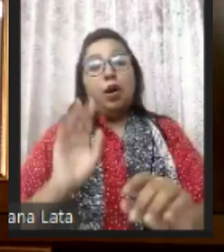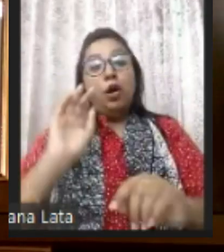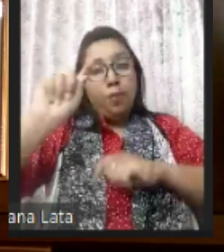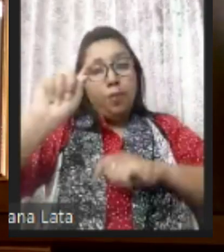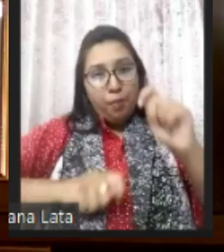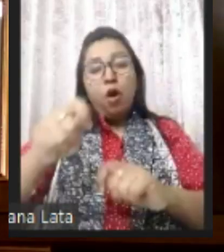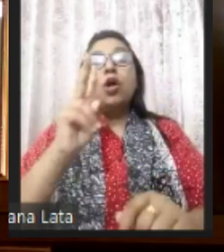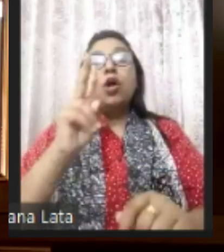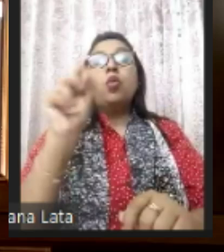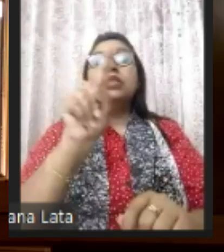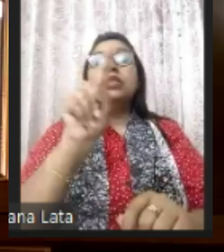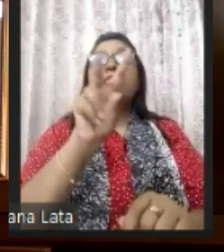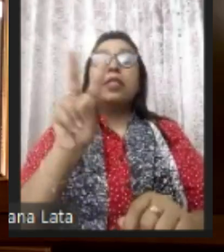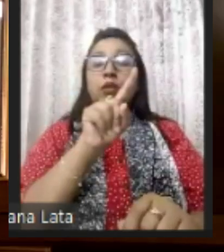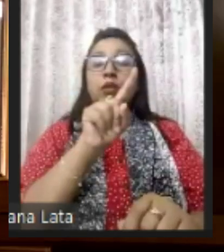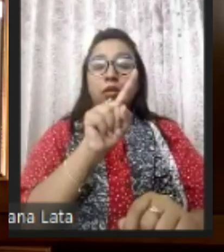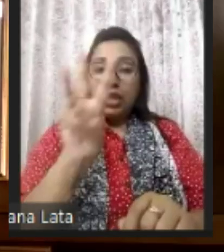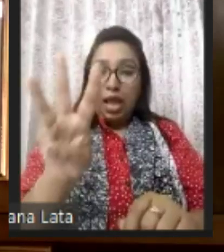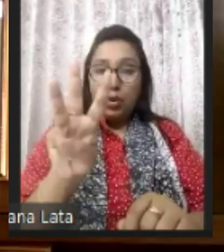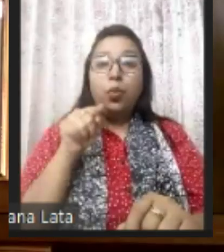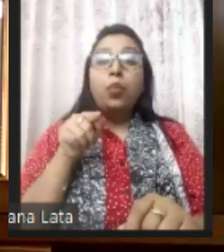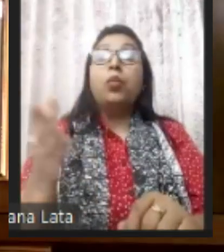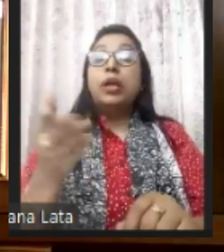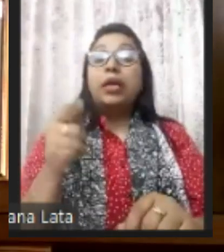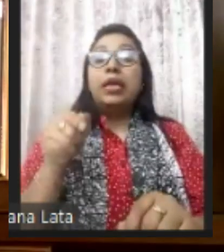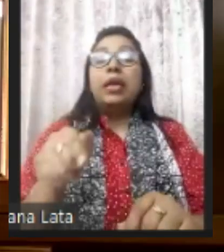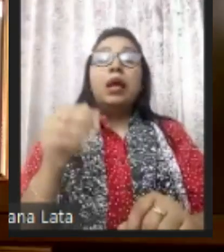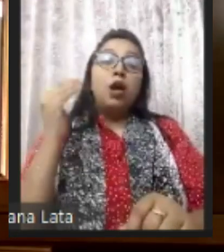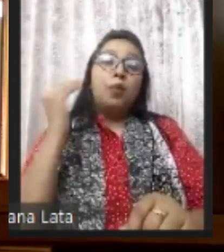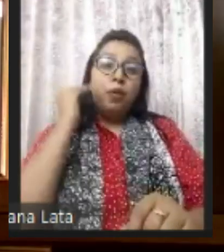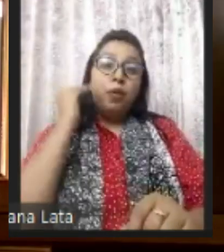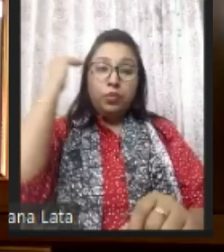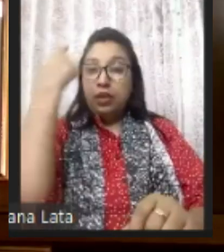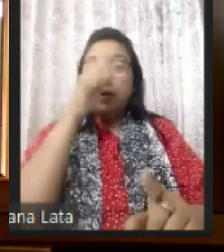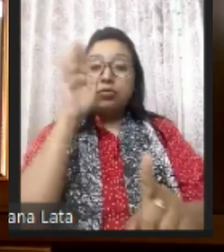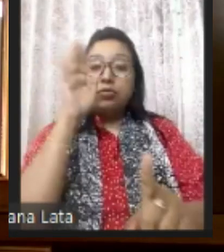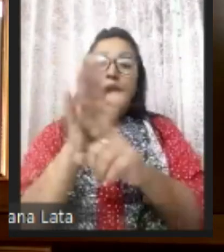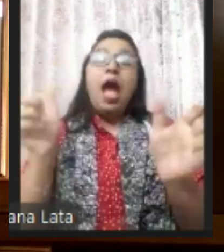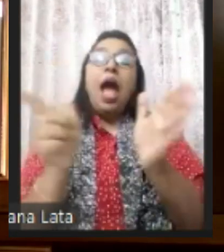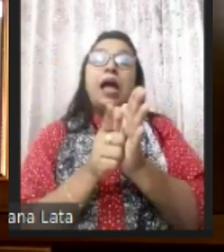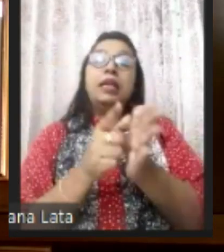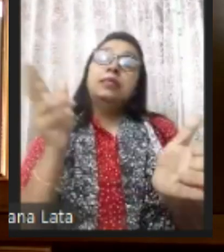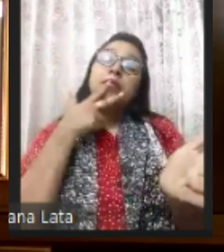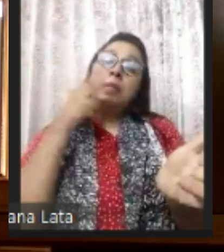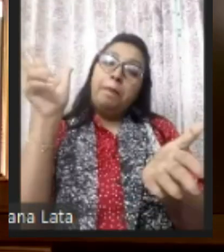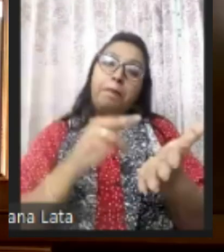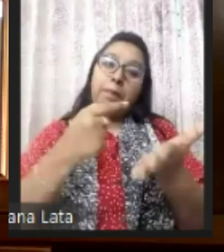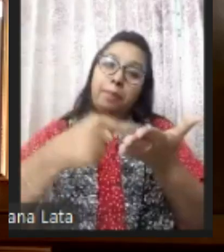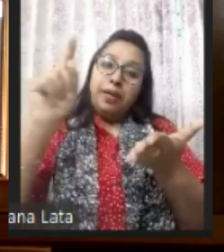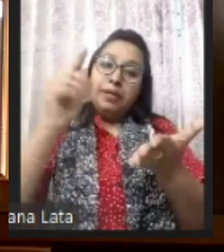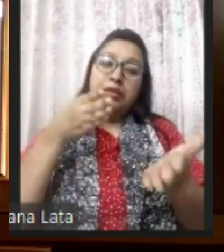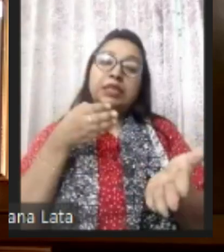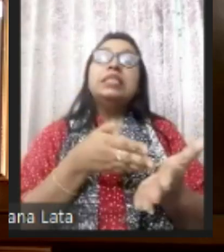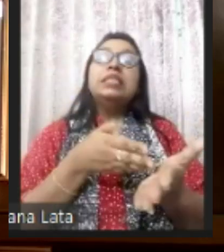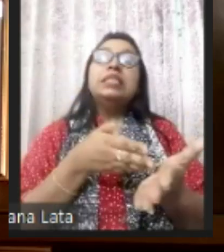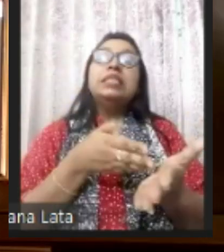Act 2013 to ensure the rights and overall development of persons with disabilities, where the issues of